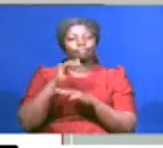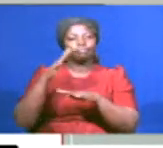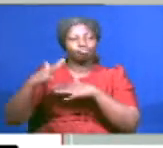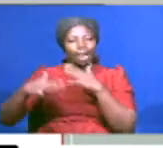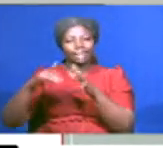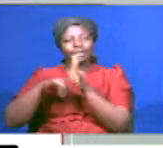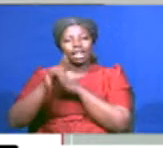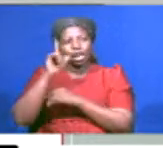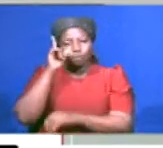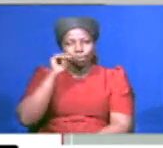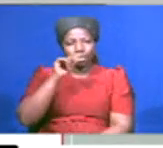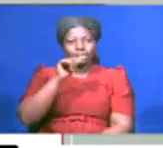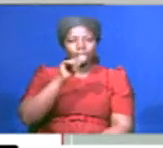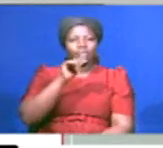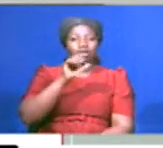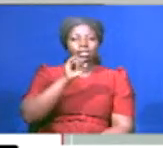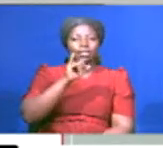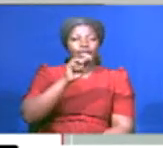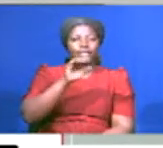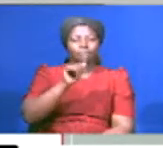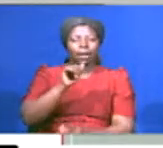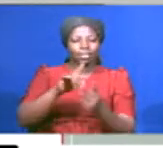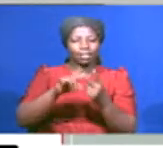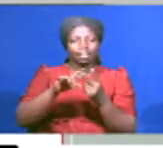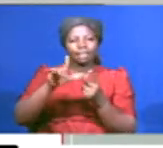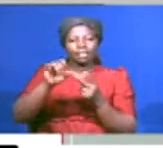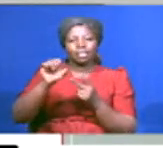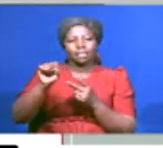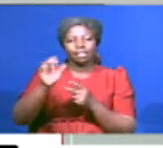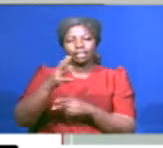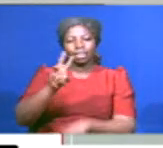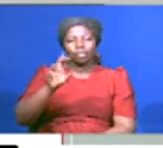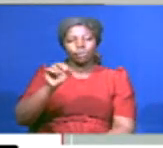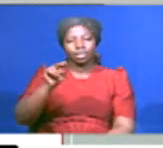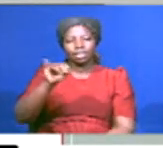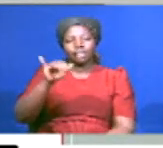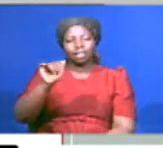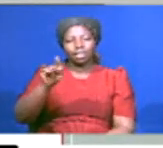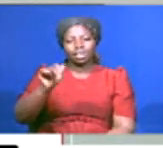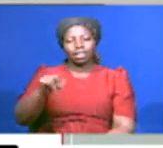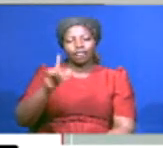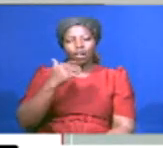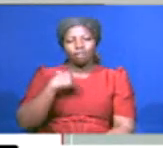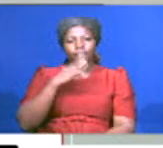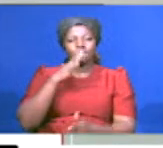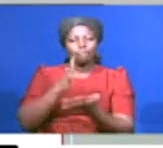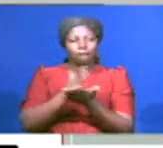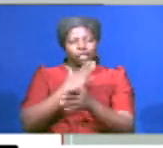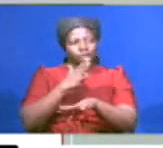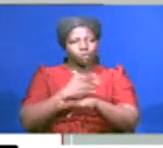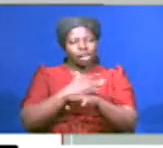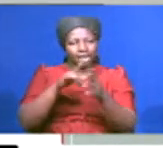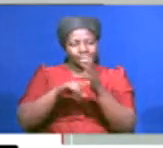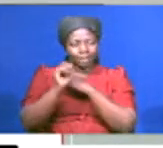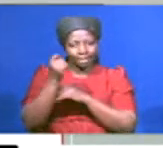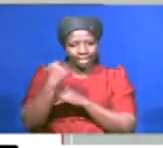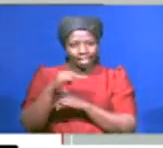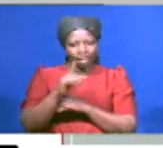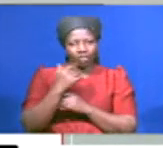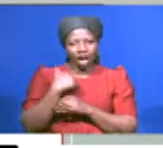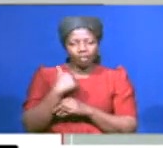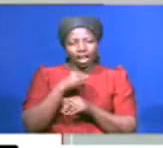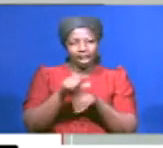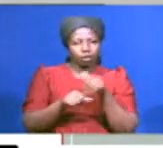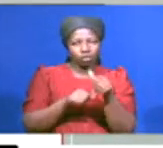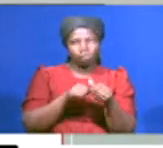Les Wanyika, and has been part of the greatest compositions in Kenya. And he has a new track, like rather two tracks,